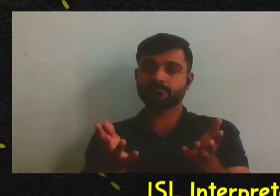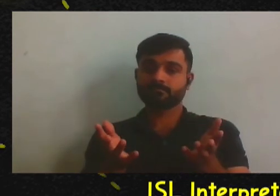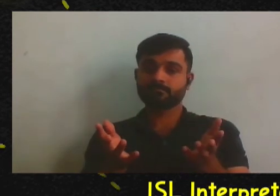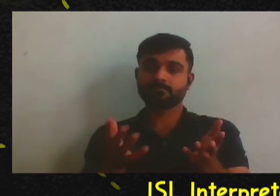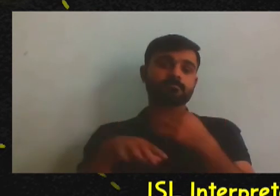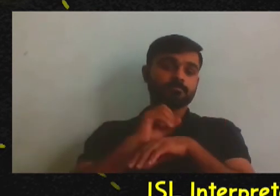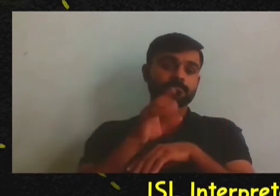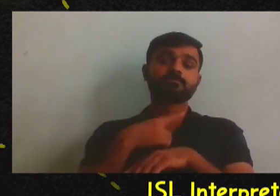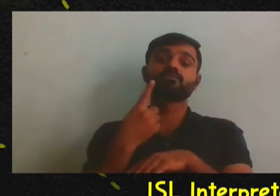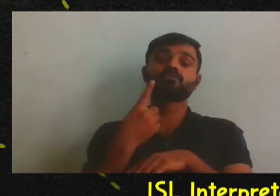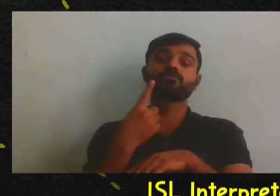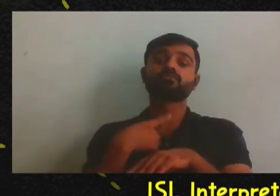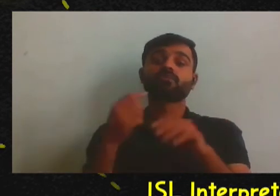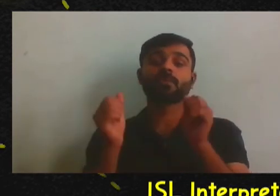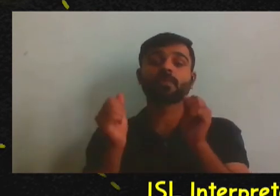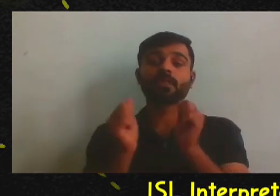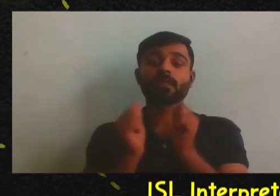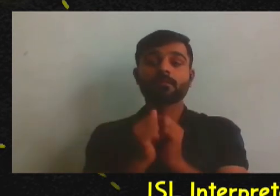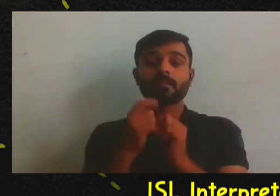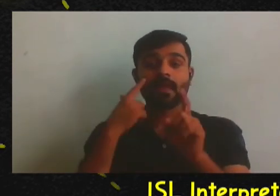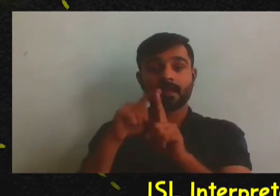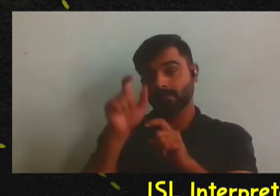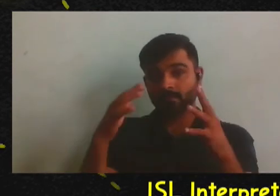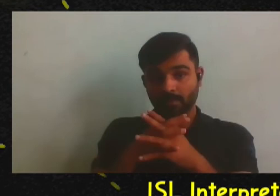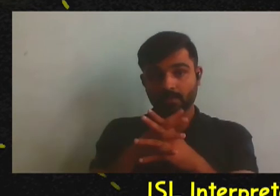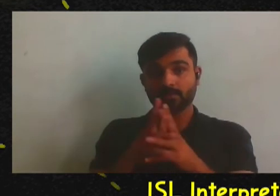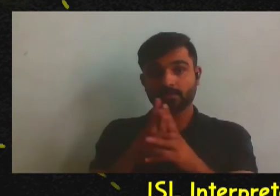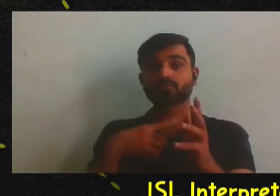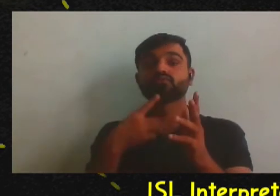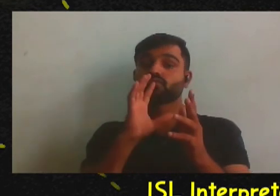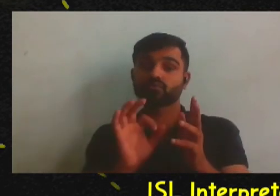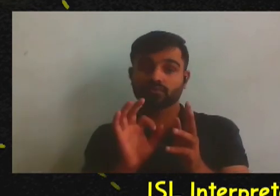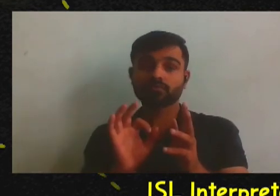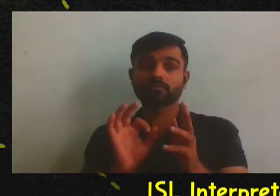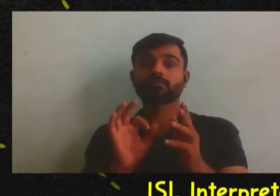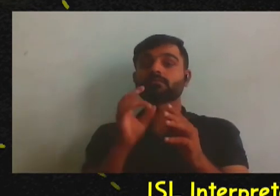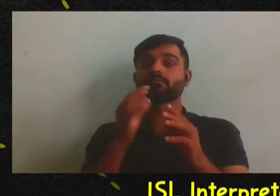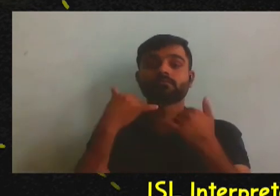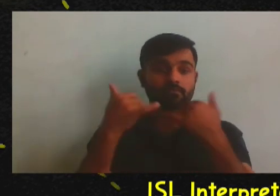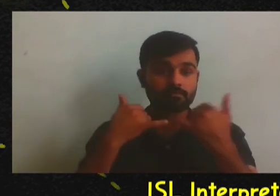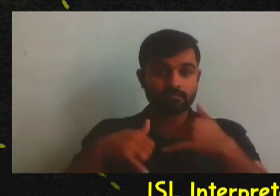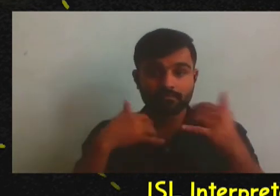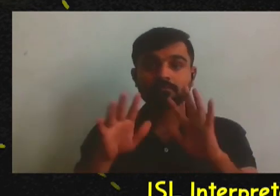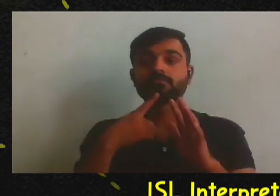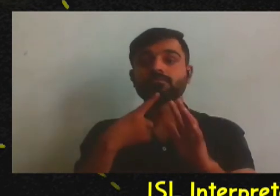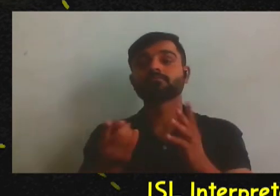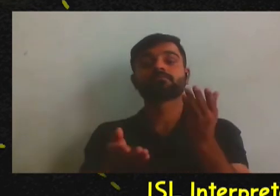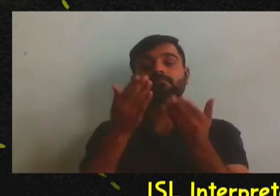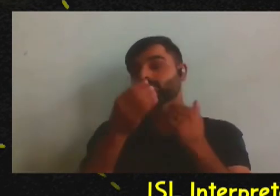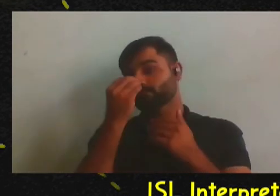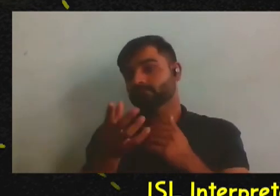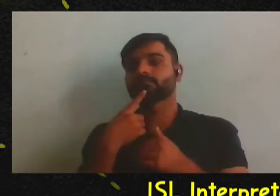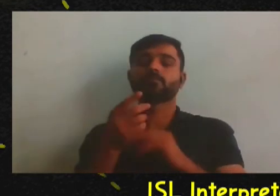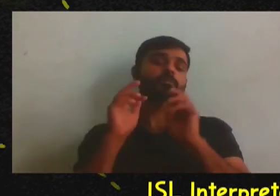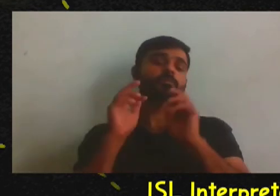who's identified as a woman who can actually take the call. So then it becomes easier to say, okay,